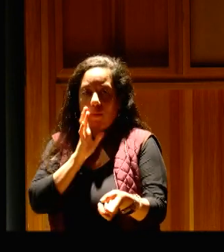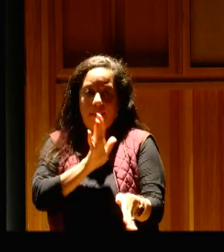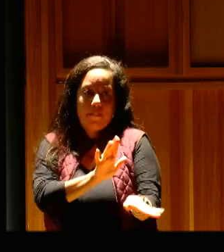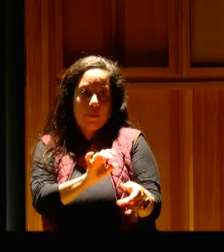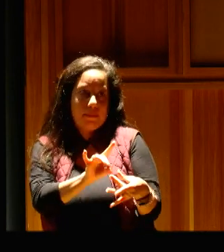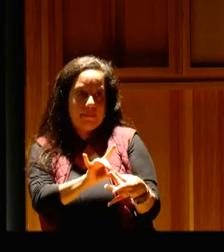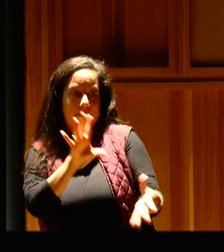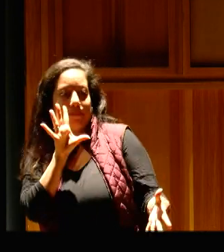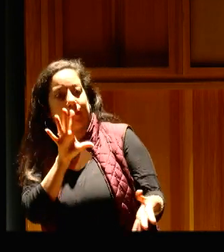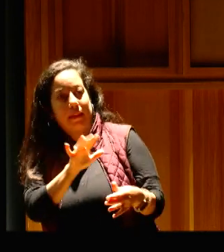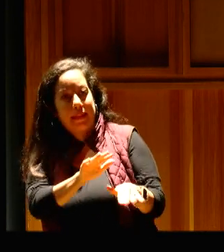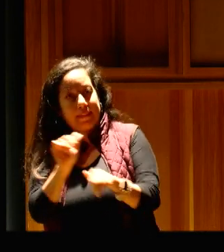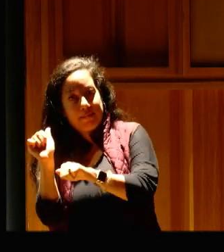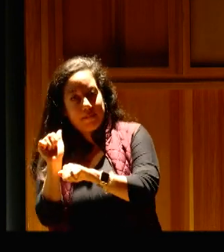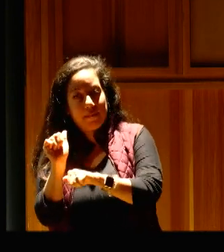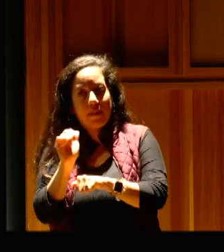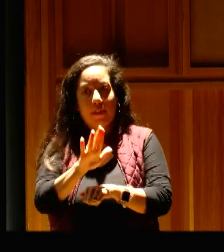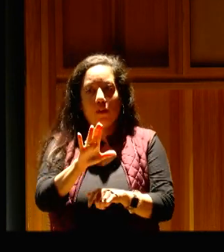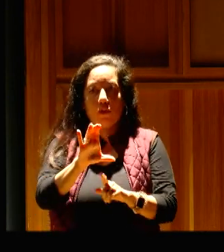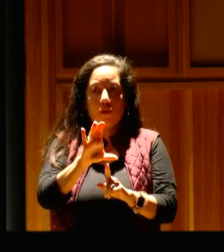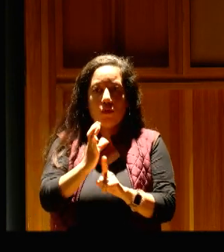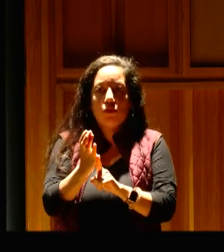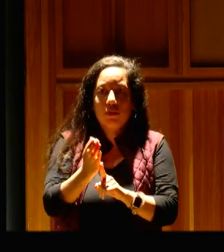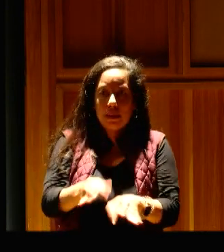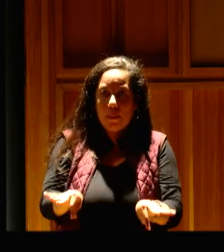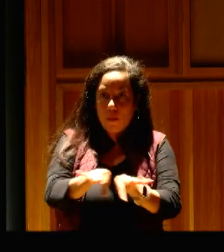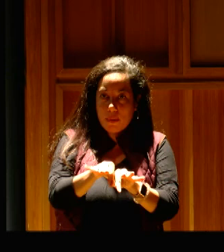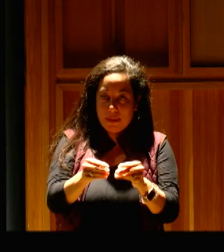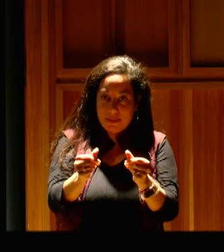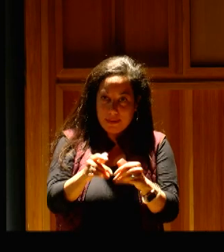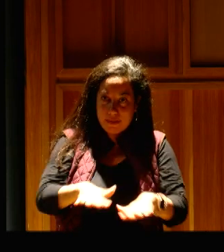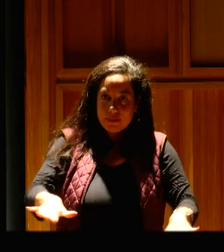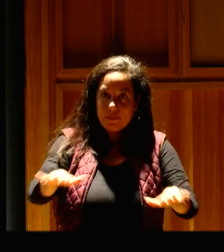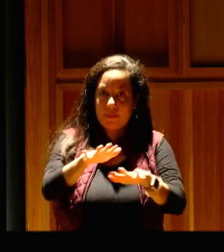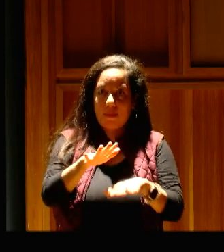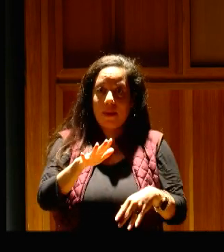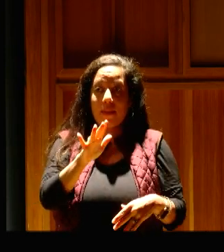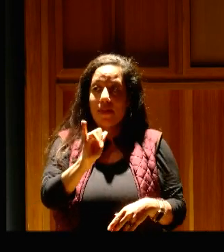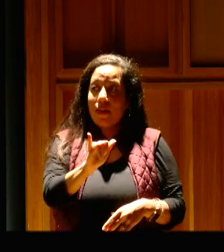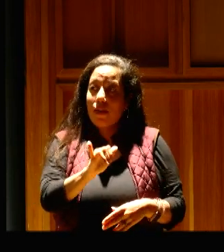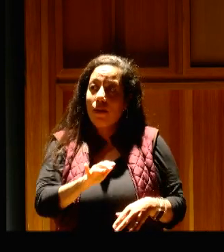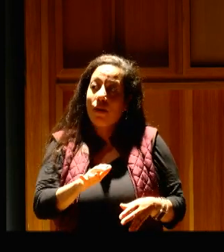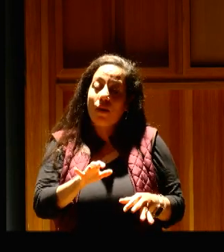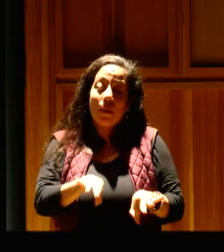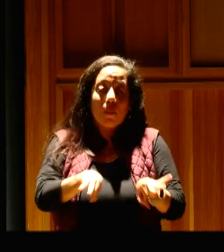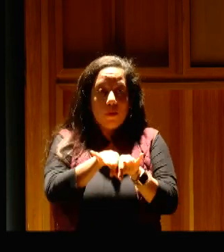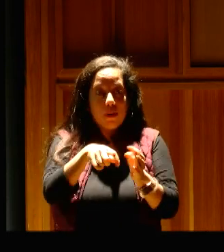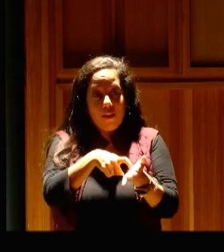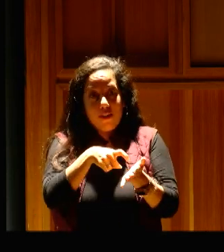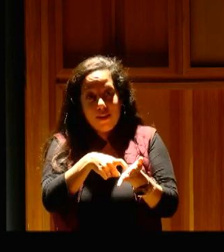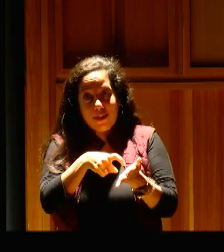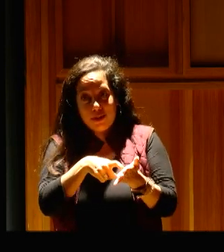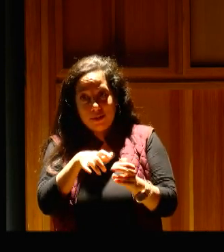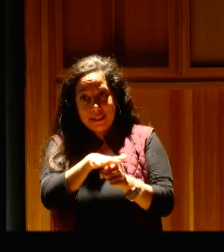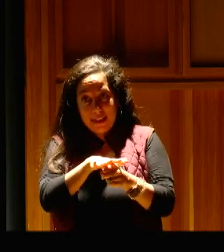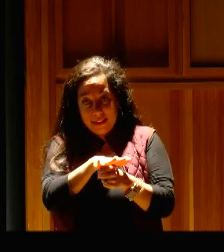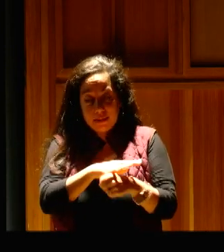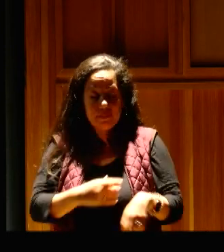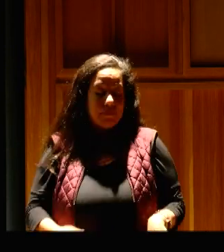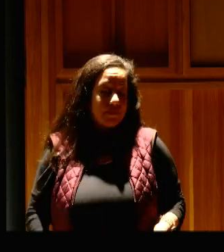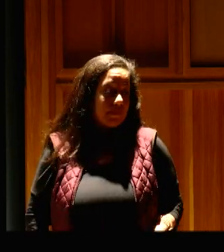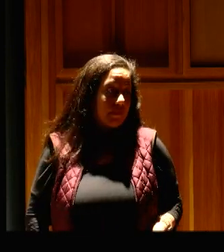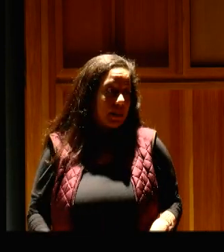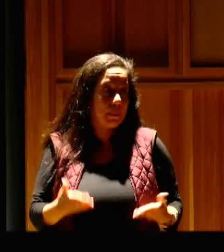sites, from their culturally important landscapes, from their important archaeological sites. They might